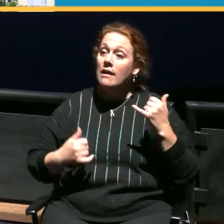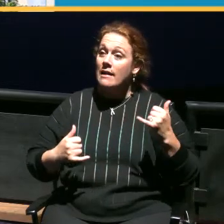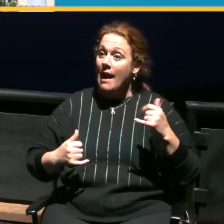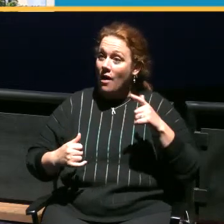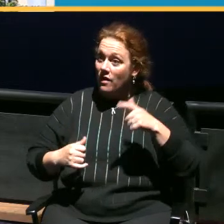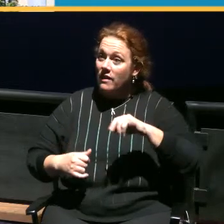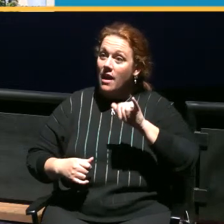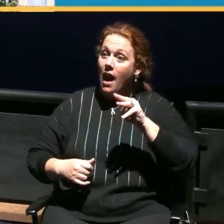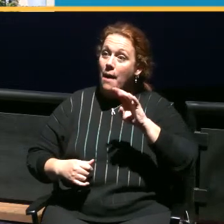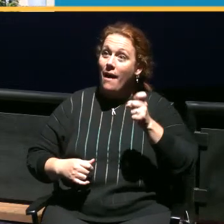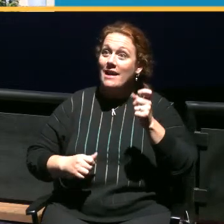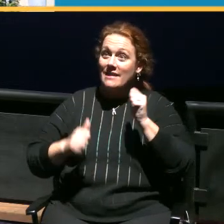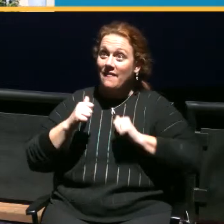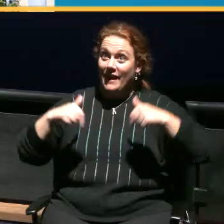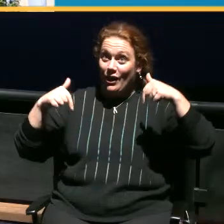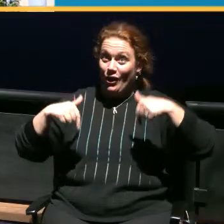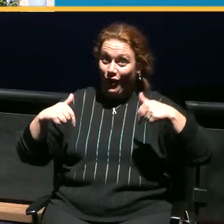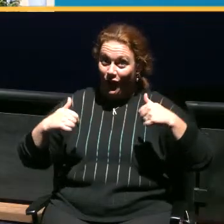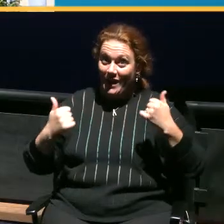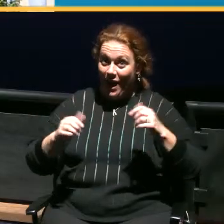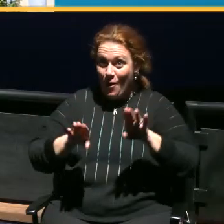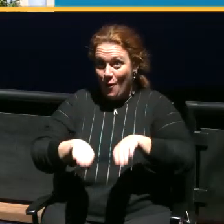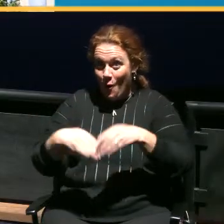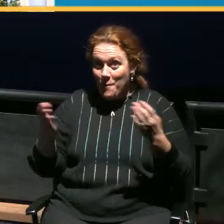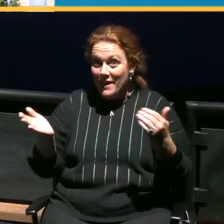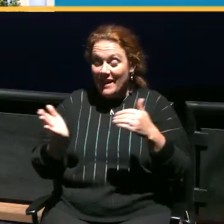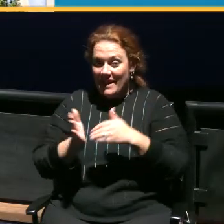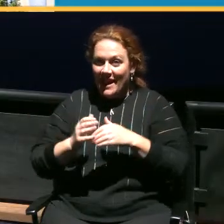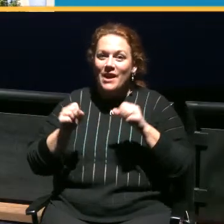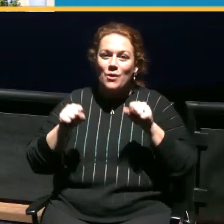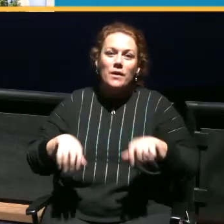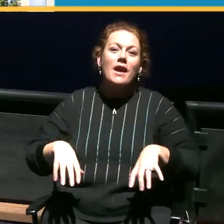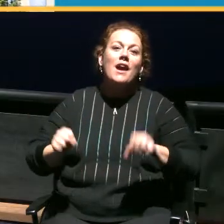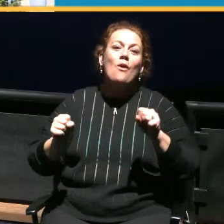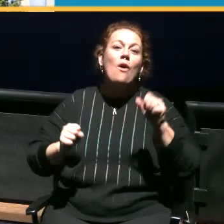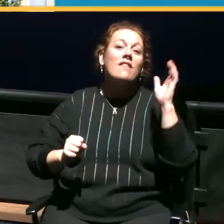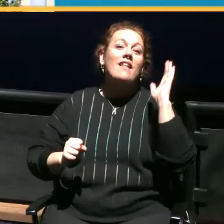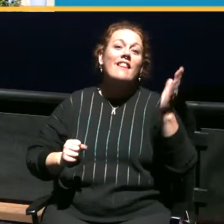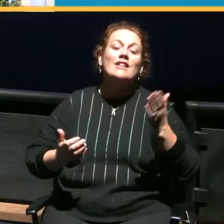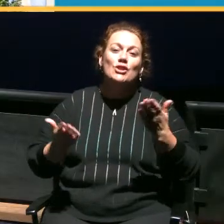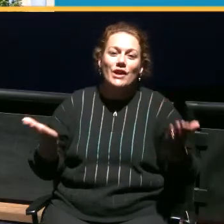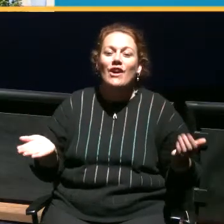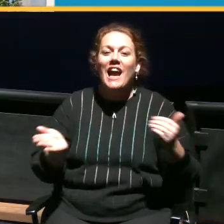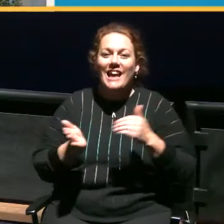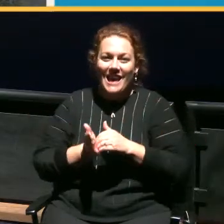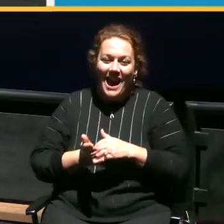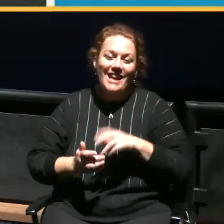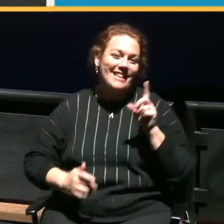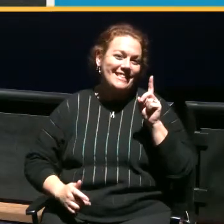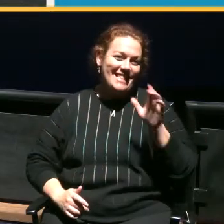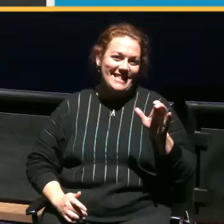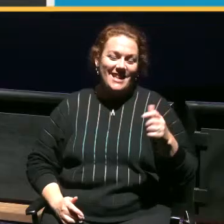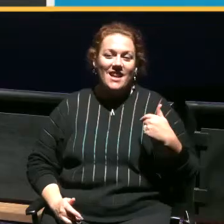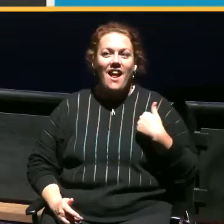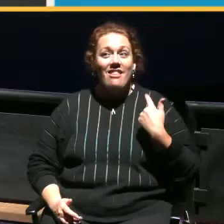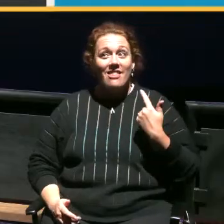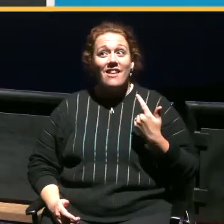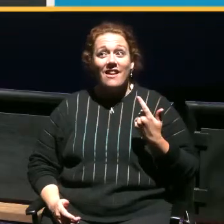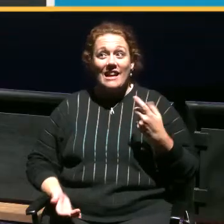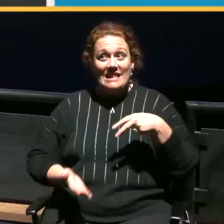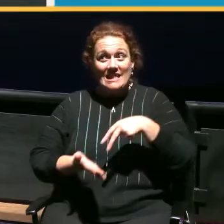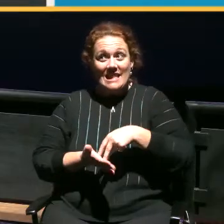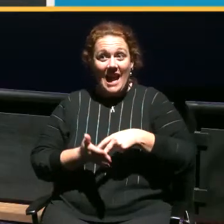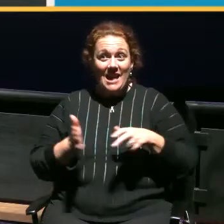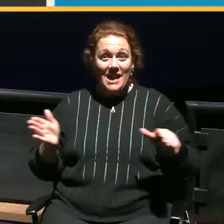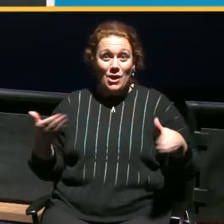reopened, we are able to once again hold this marquee lecture here in DC. And I think it's standing room